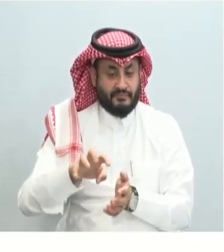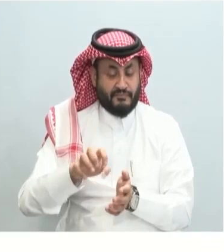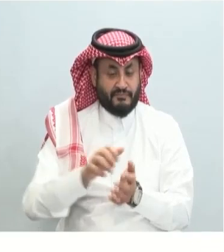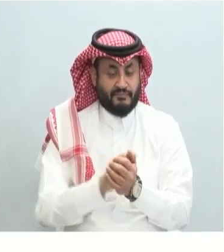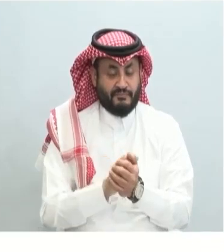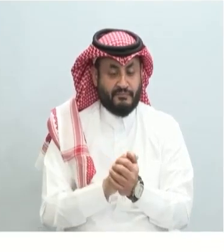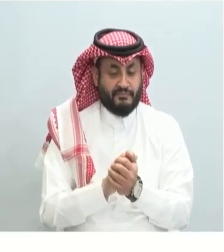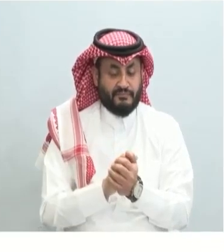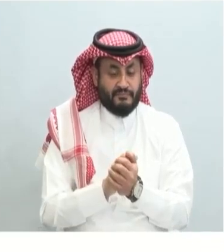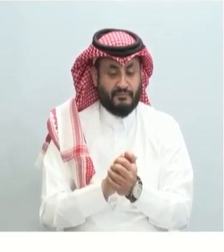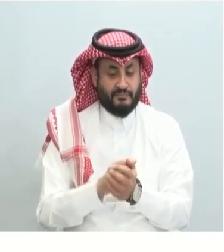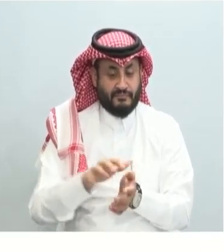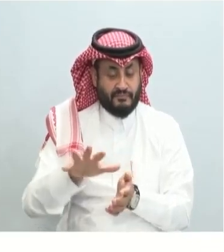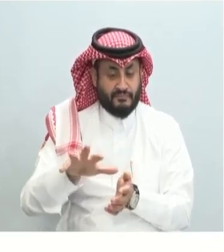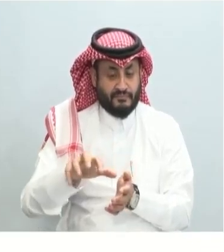40,